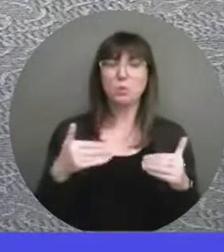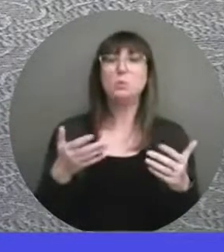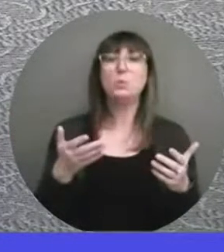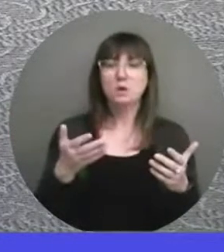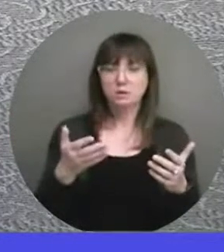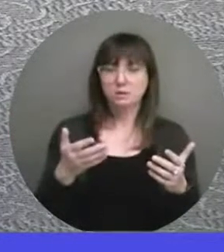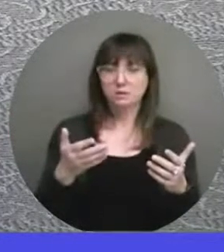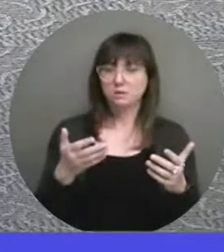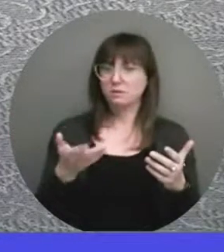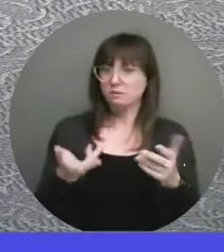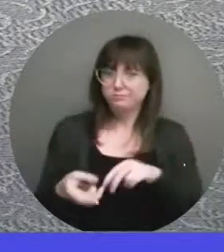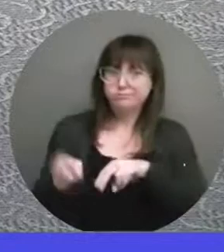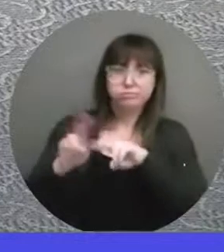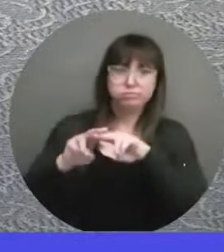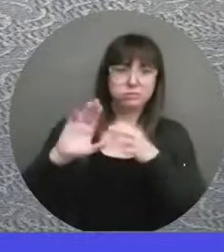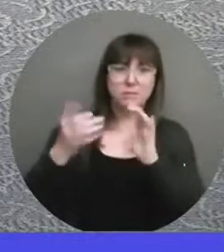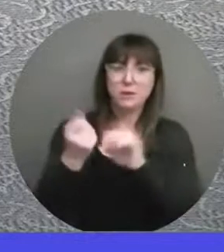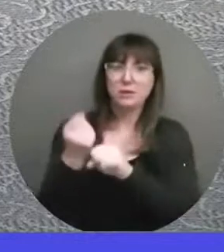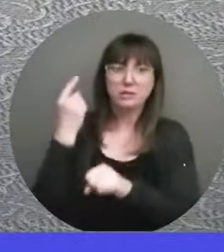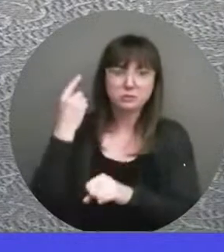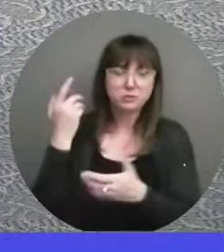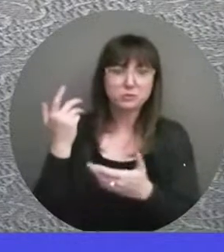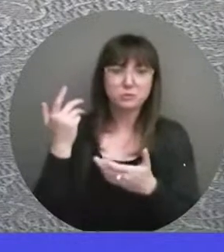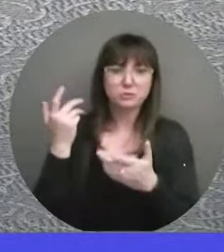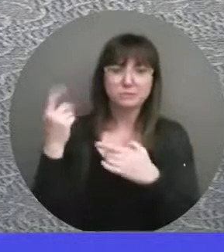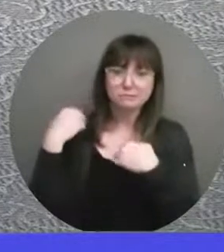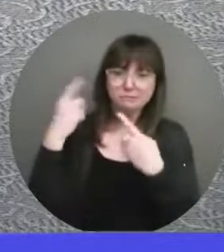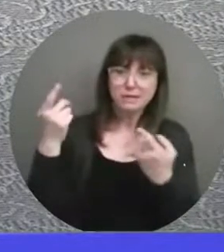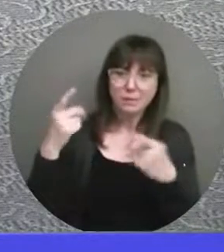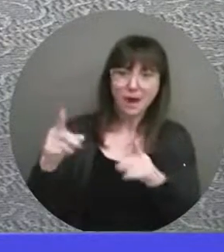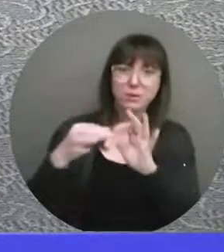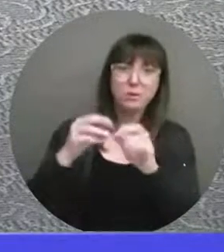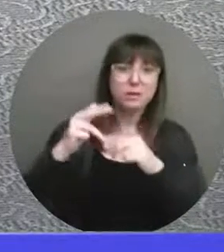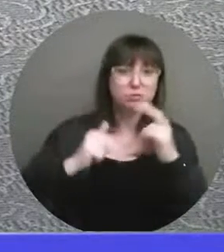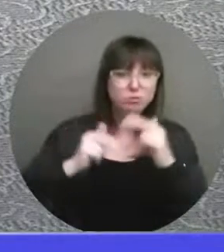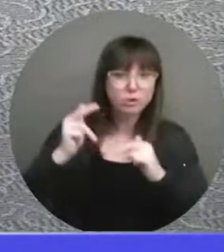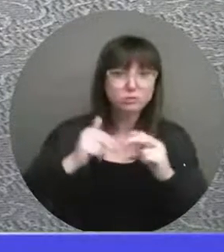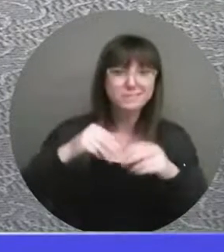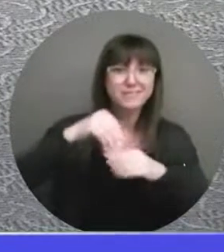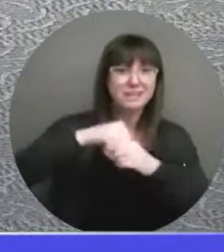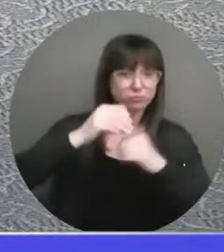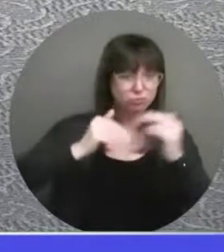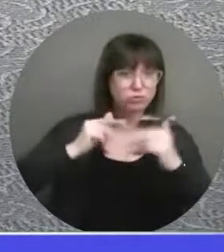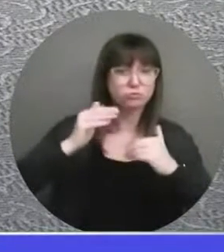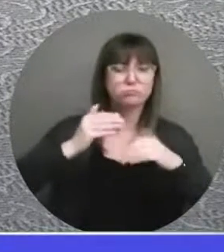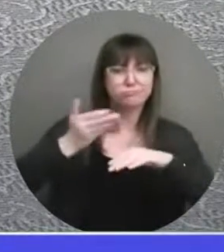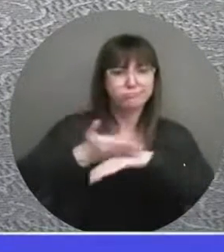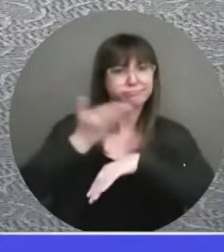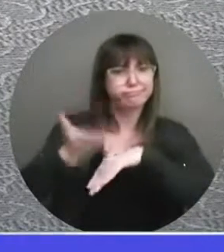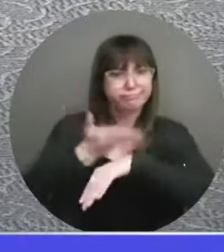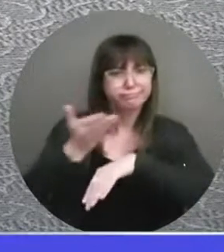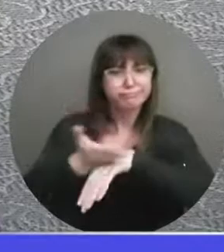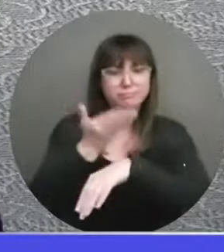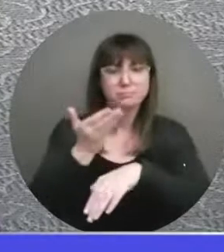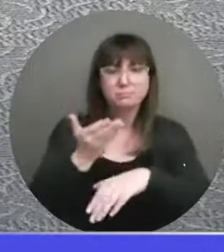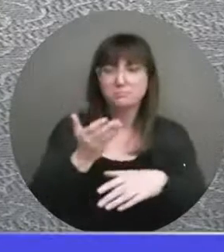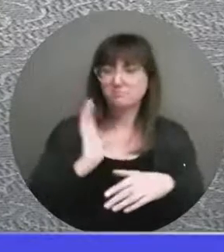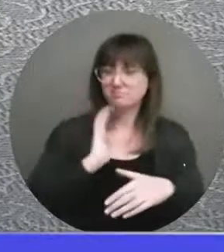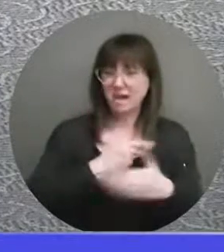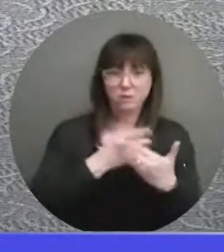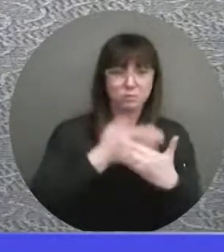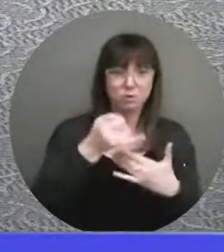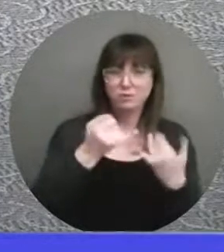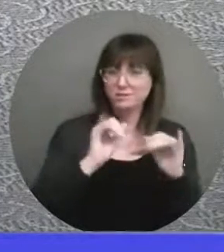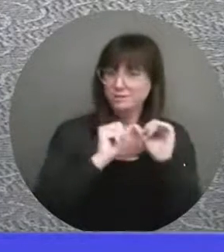period year over year in terms of what's happening with construction and infrastructure. Our own projects are going. So when you start looking